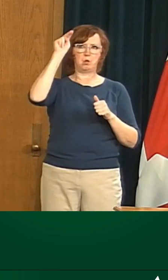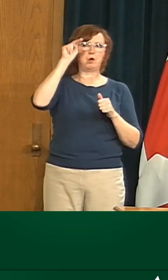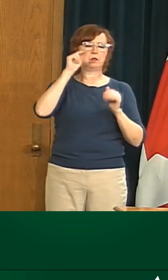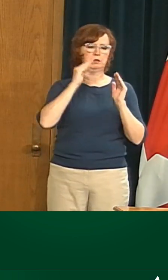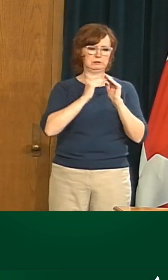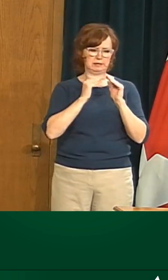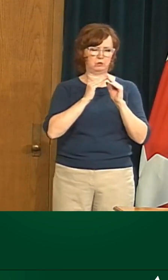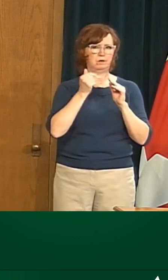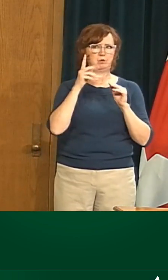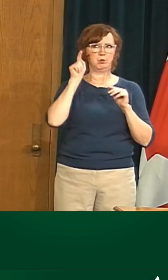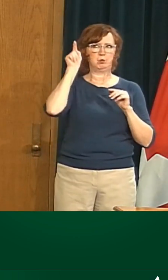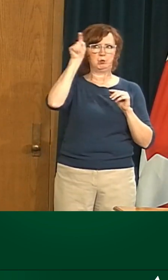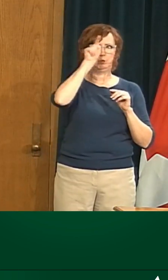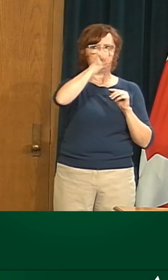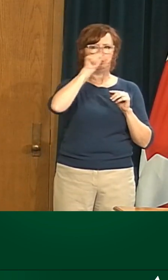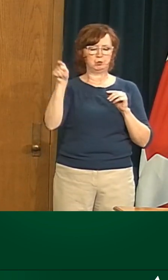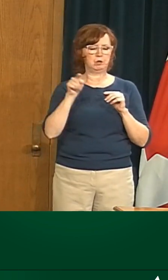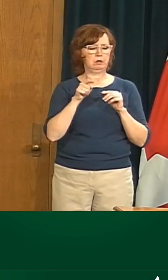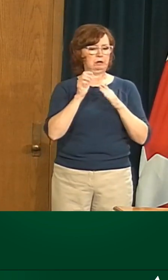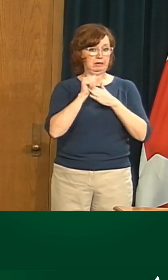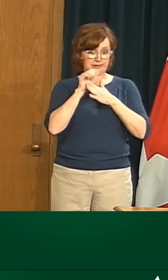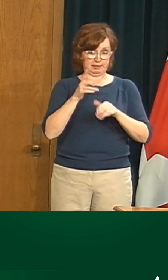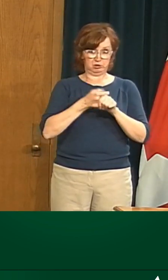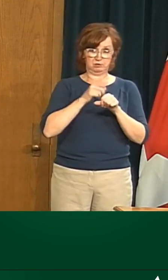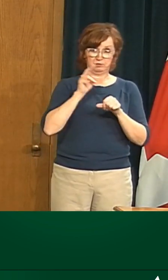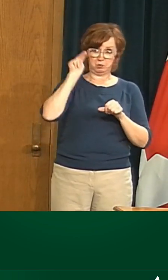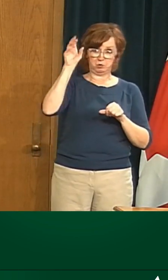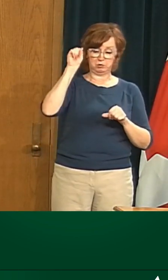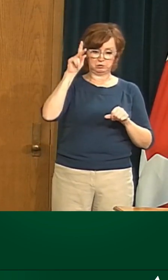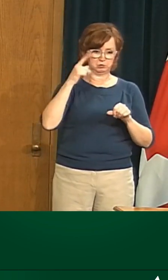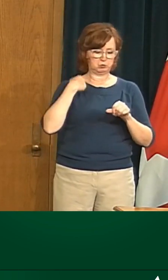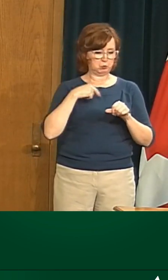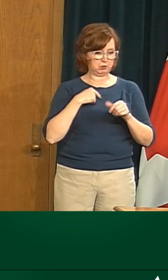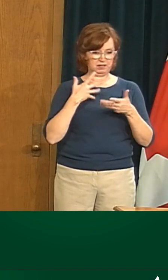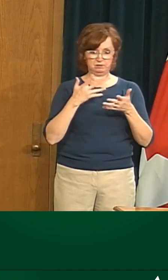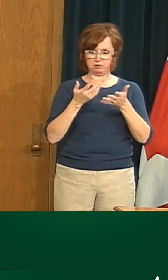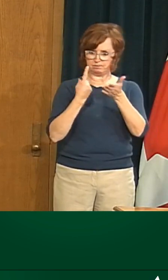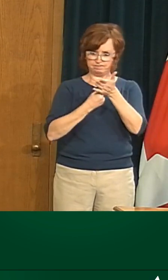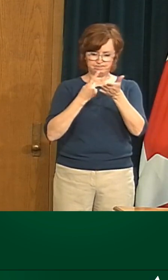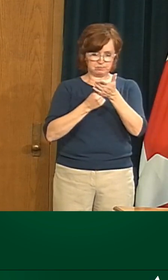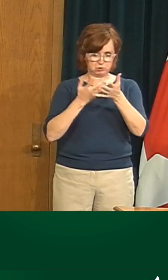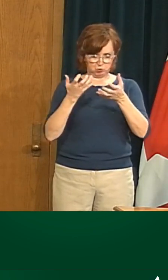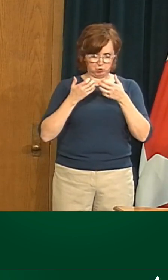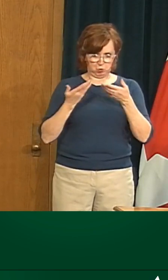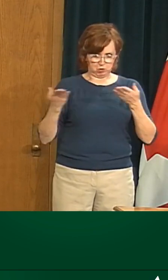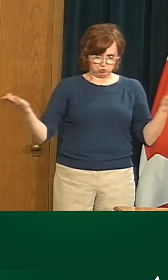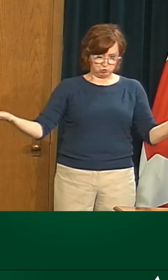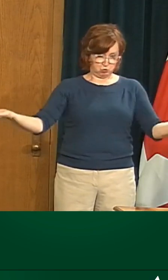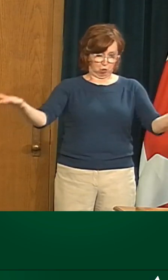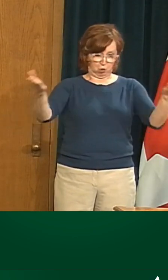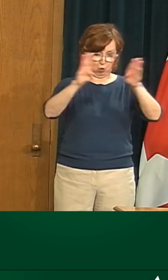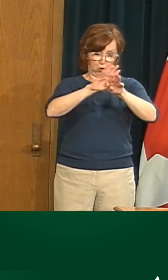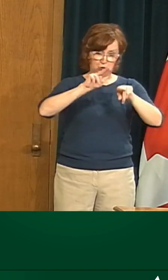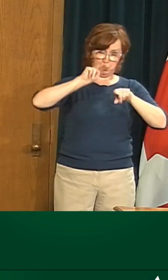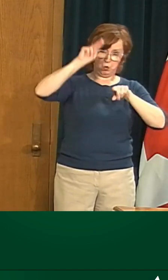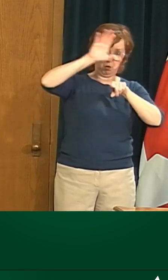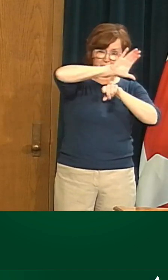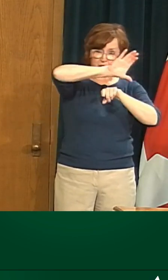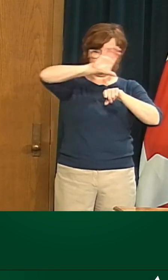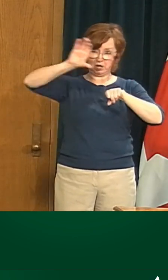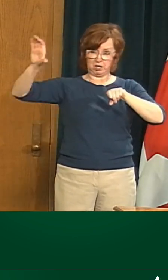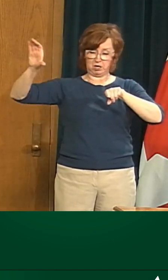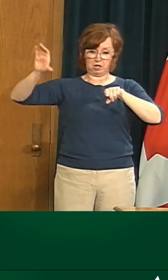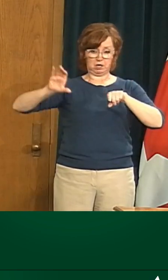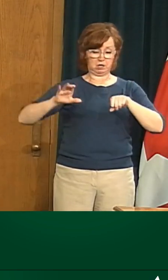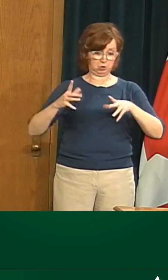a number of northern leaders as to, should we shut northern Saskatchewan down? The local municipal leadership throughout the